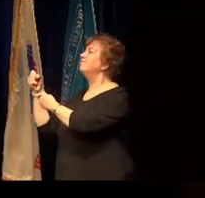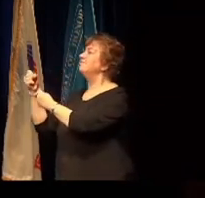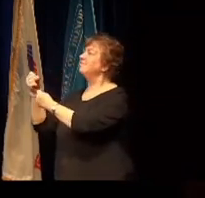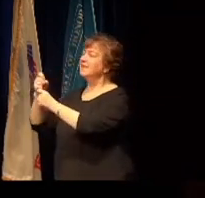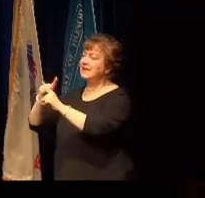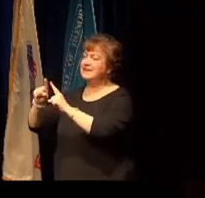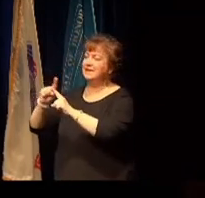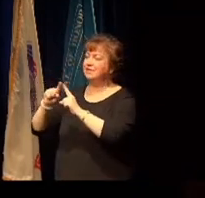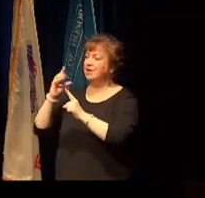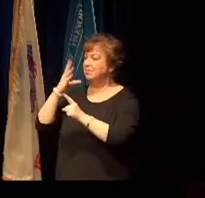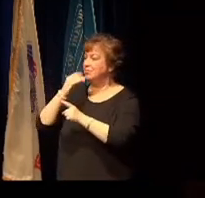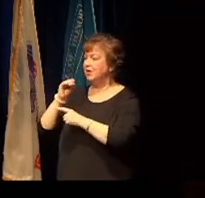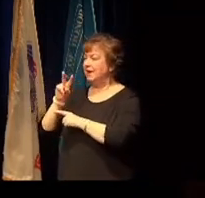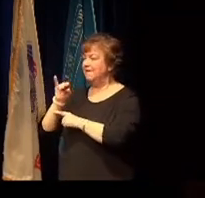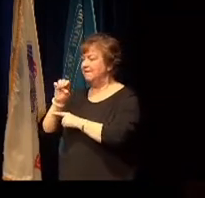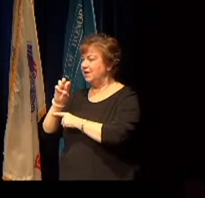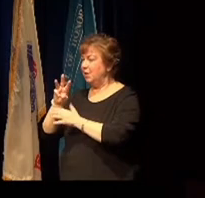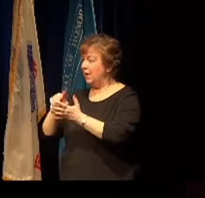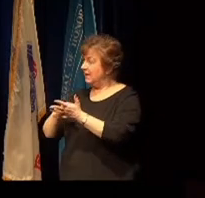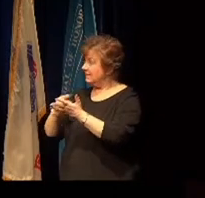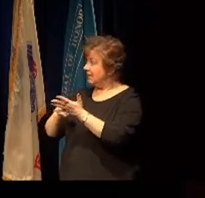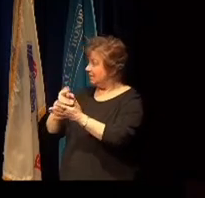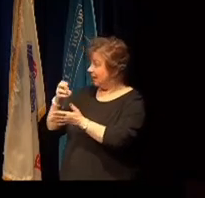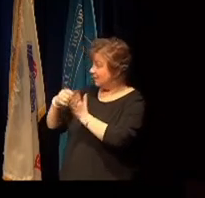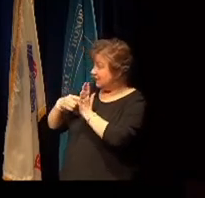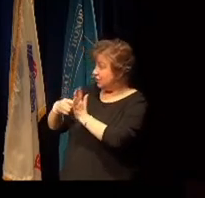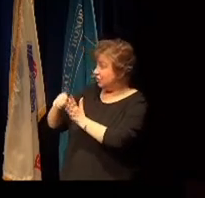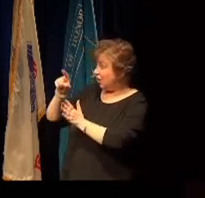point out a specific area and tell me a story about